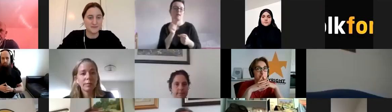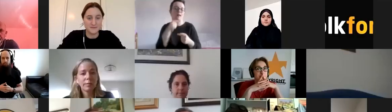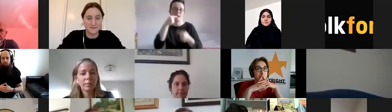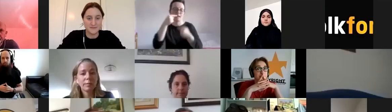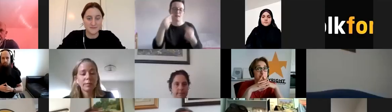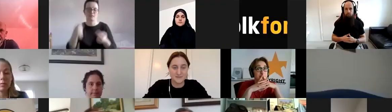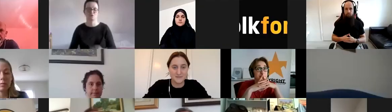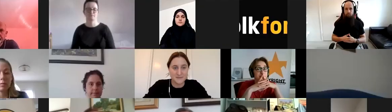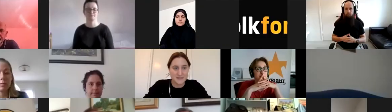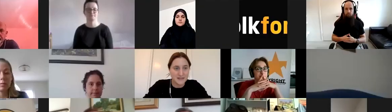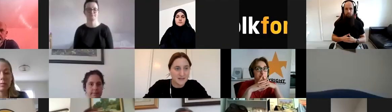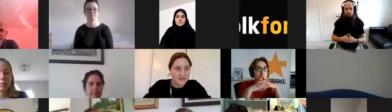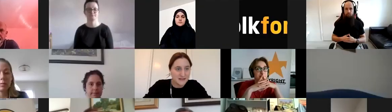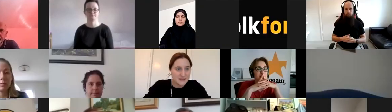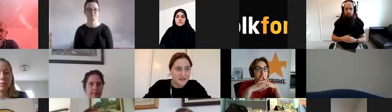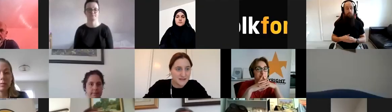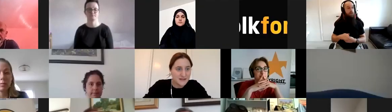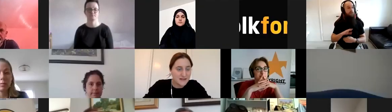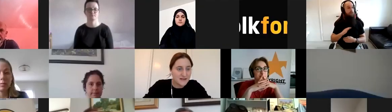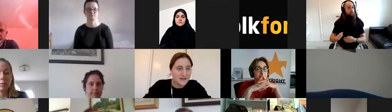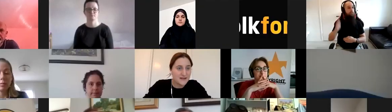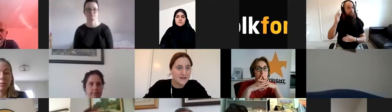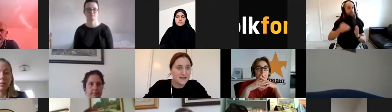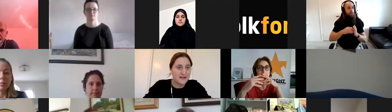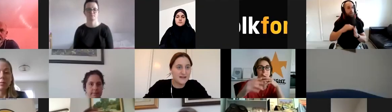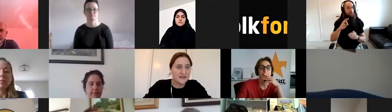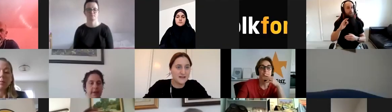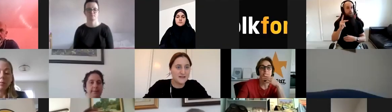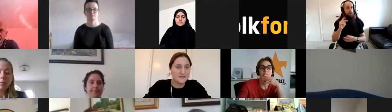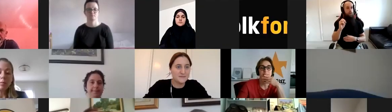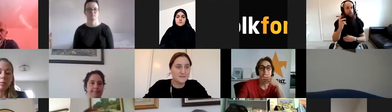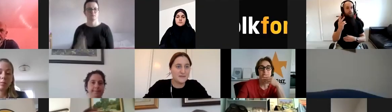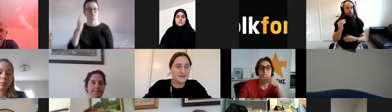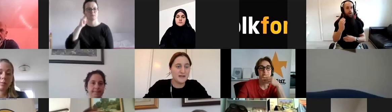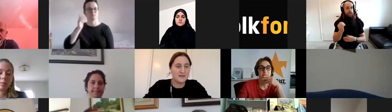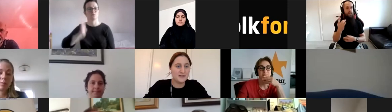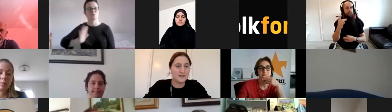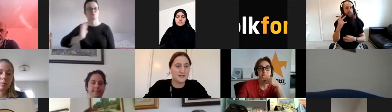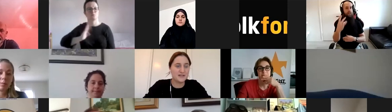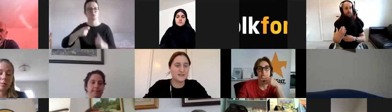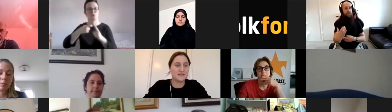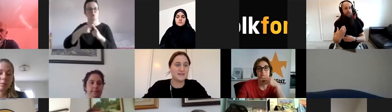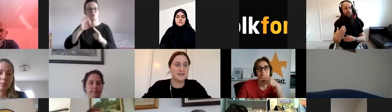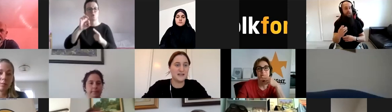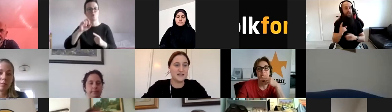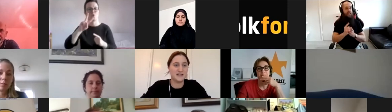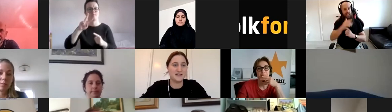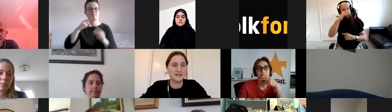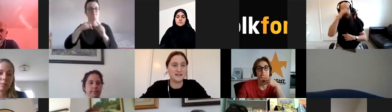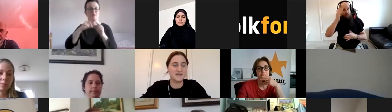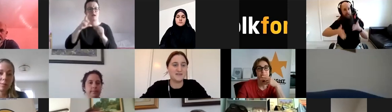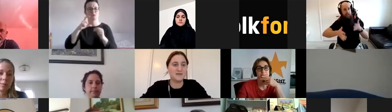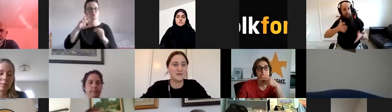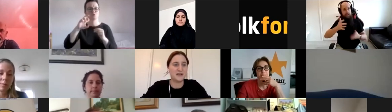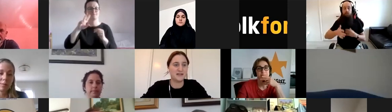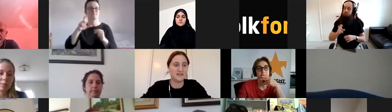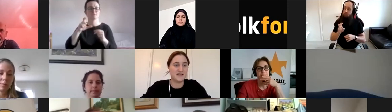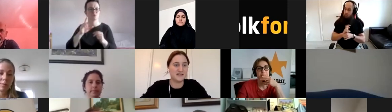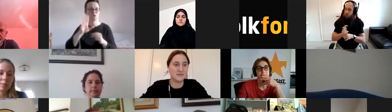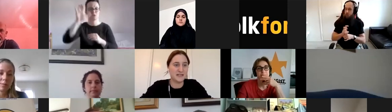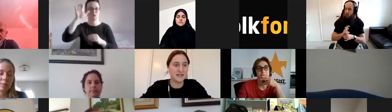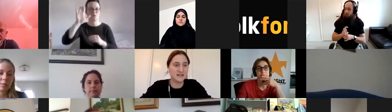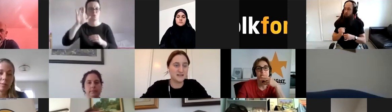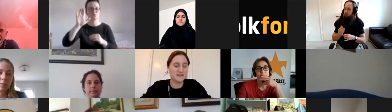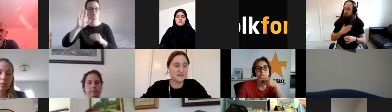There's a raised hand from Mr. Kovacevic, but maybe that's an old one. We will have a look and see if he would like to